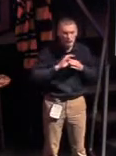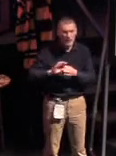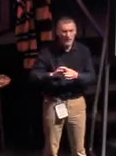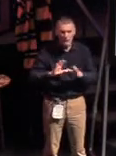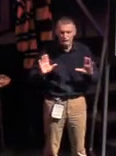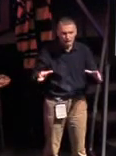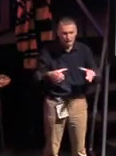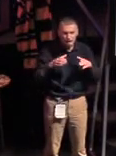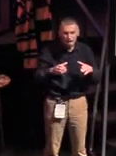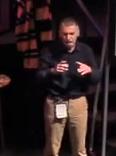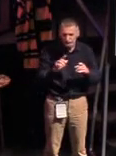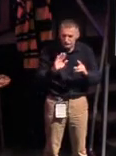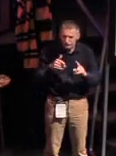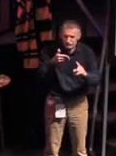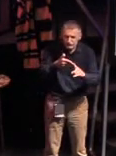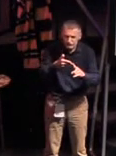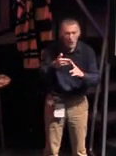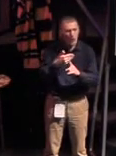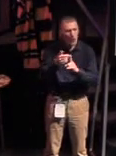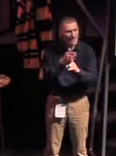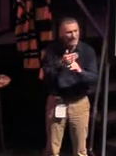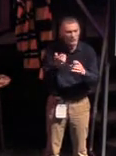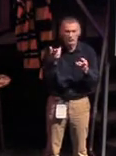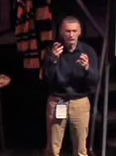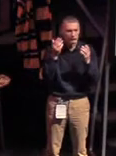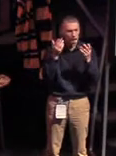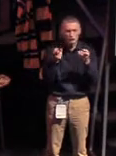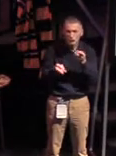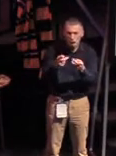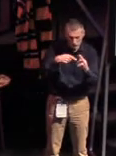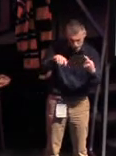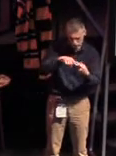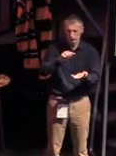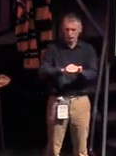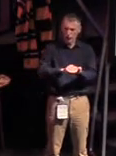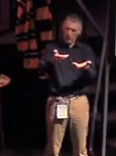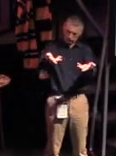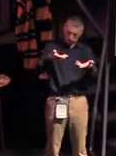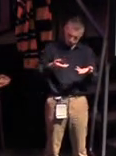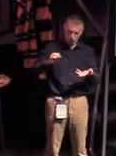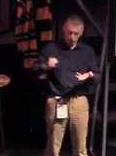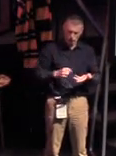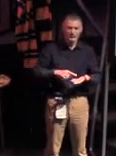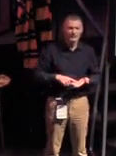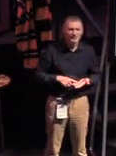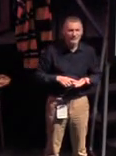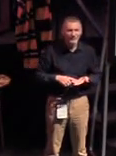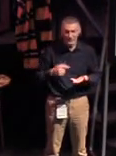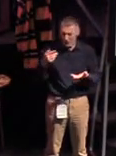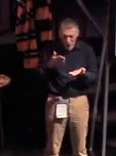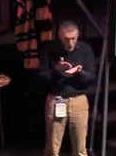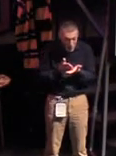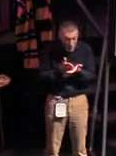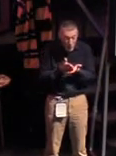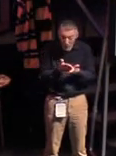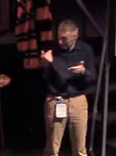and convinced the judges that it was the right place to be given that title. Over that period of time